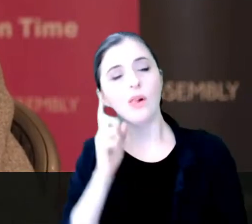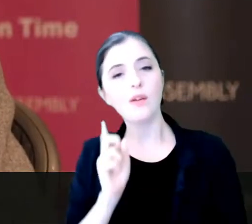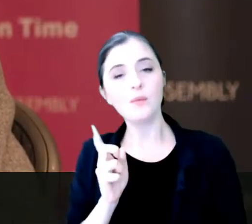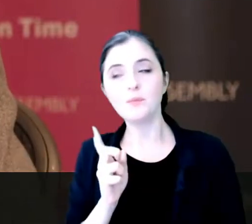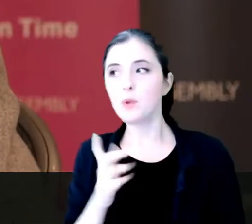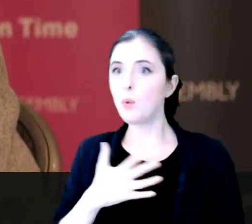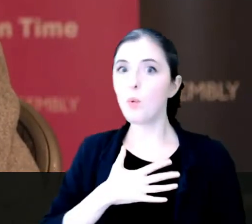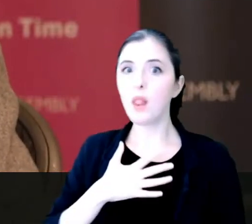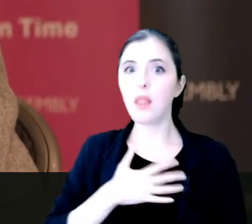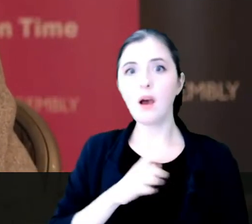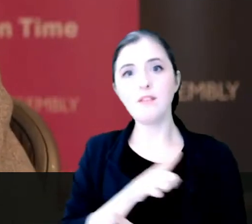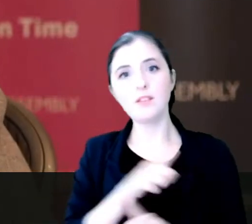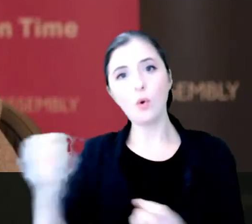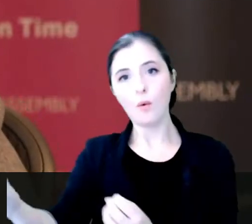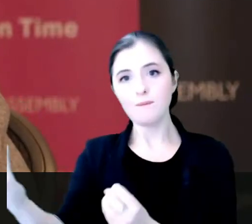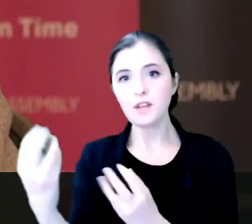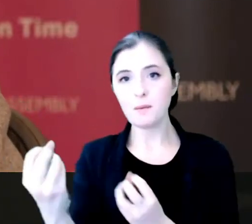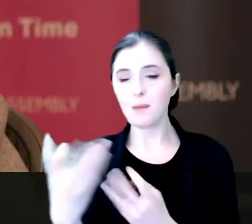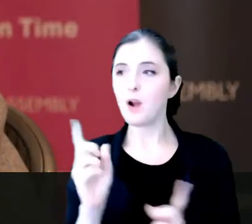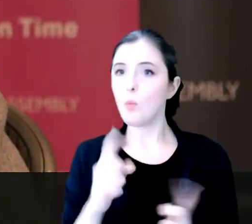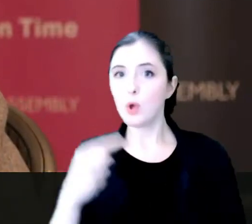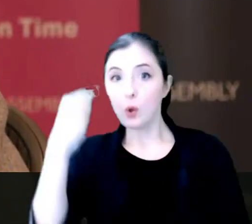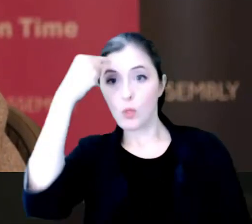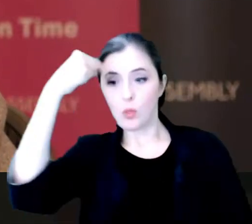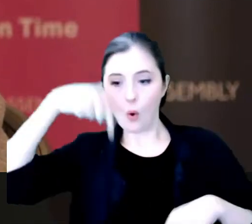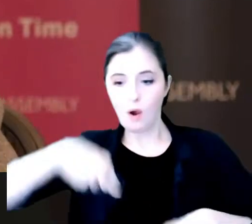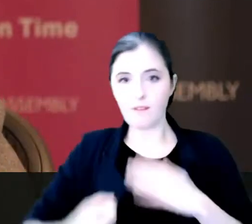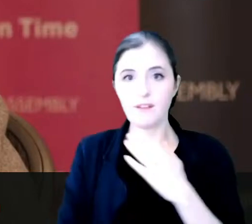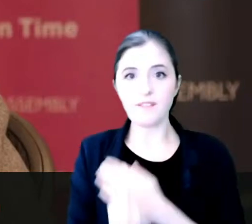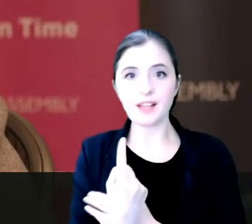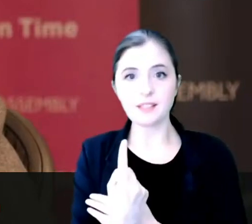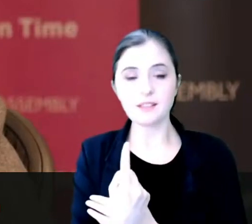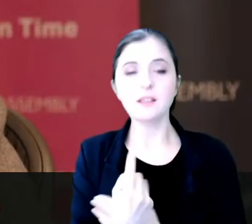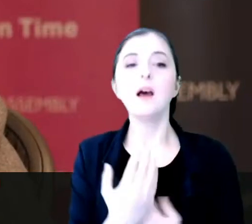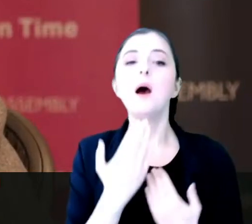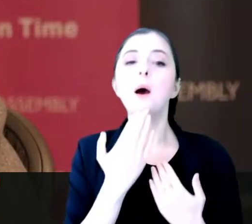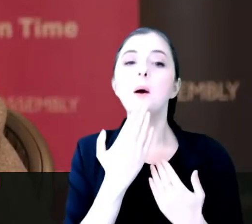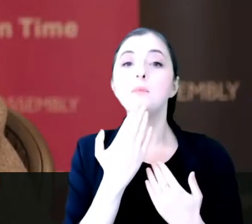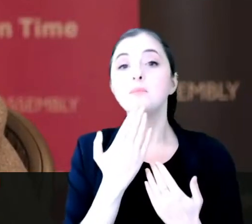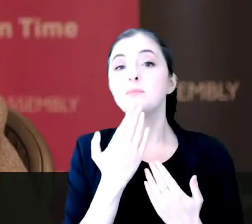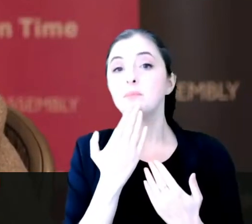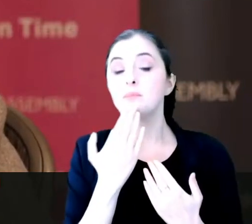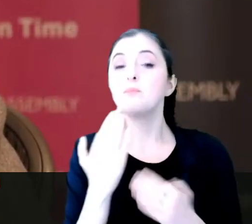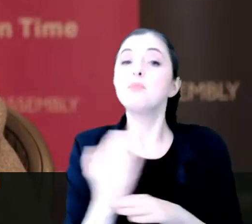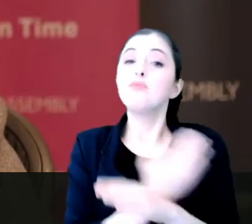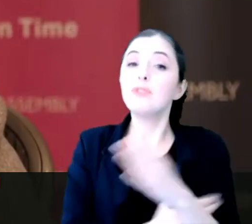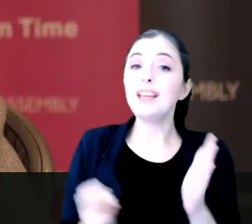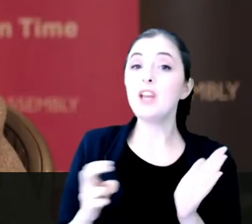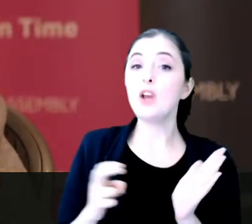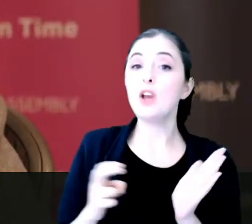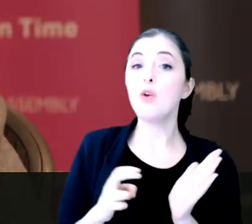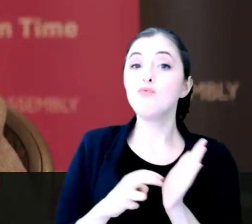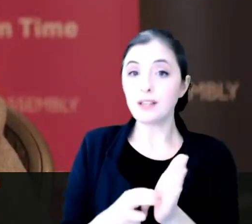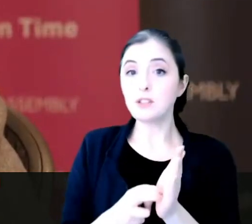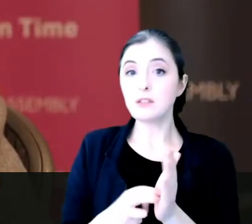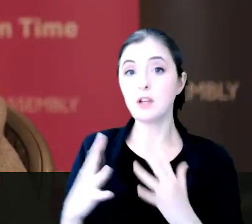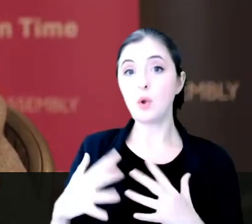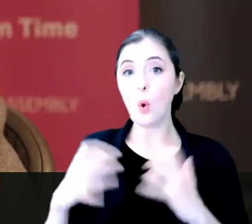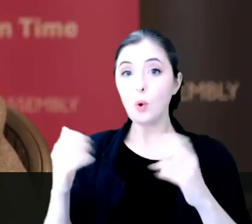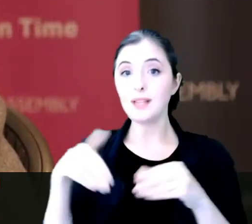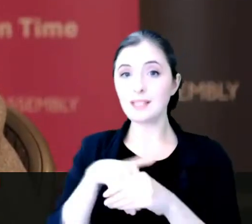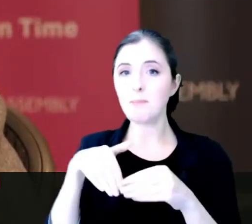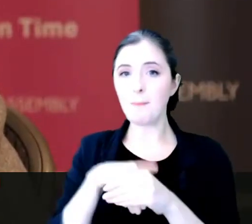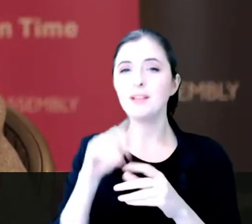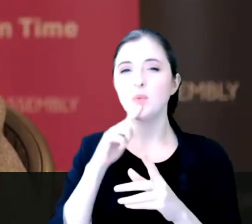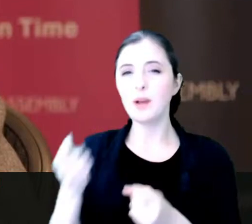thought of tonight's event. Pre-registered audience members will be emailed the link to the feedback